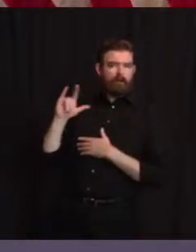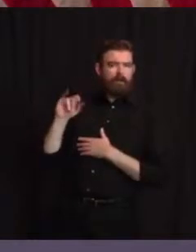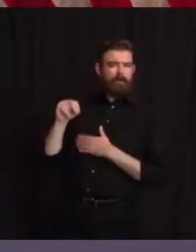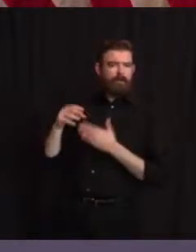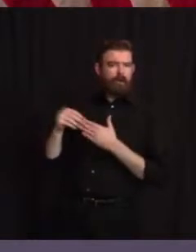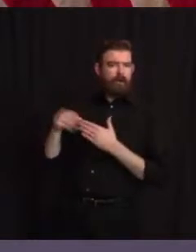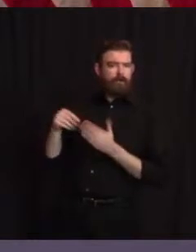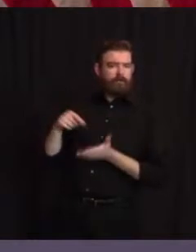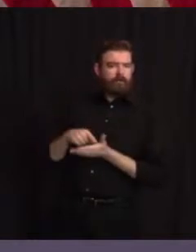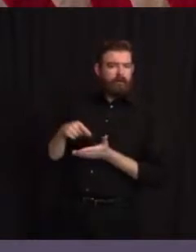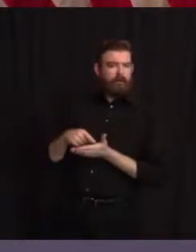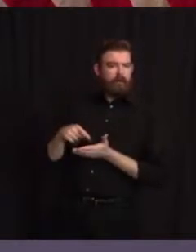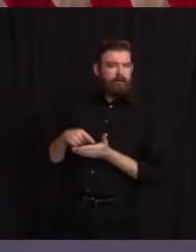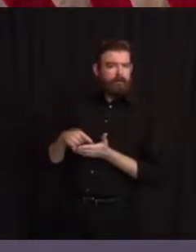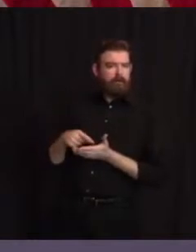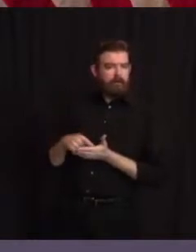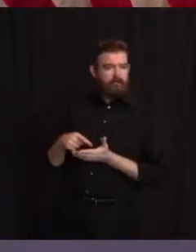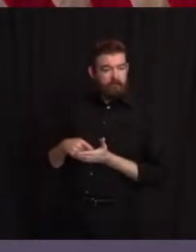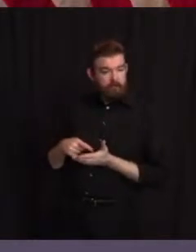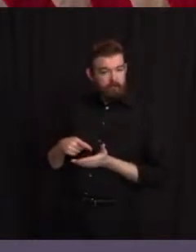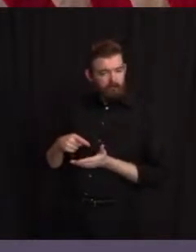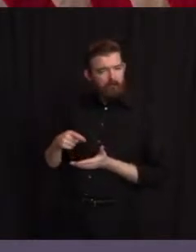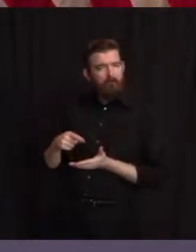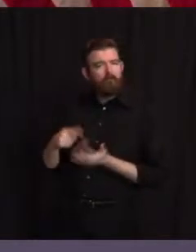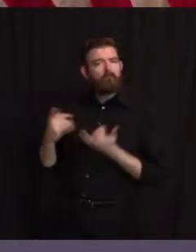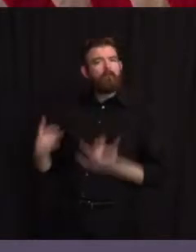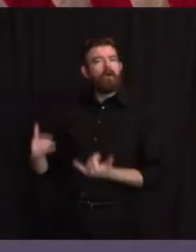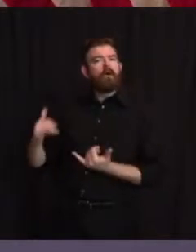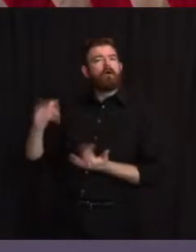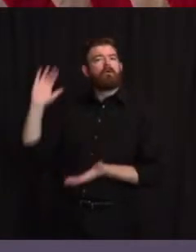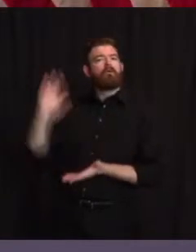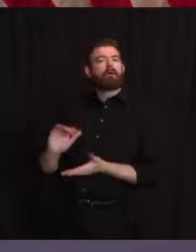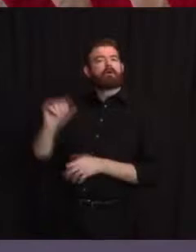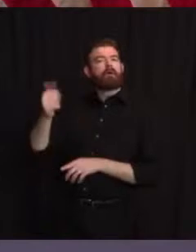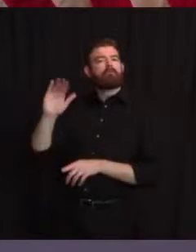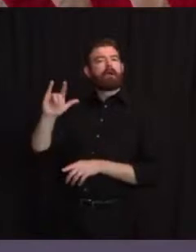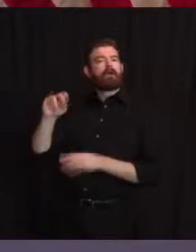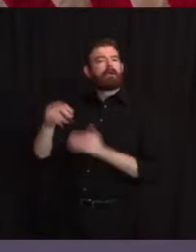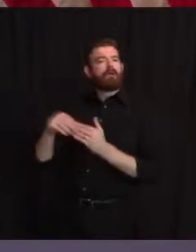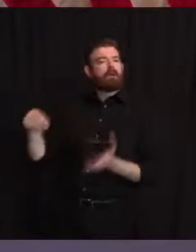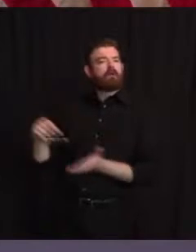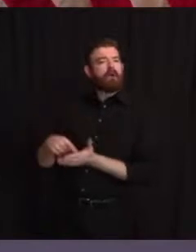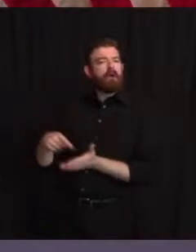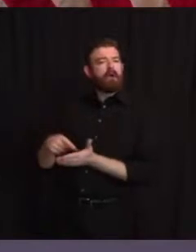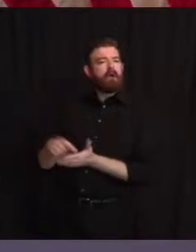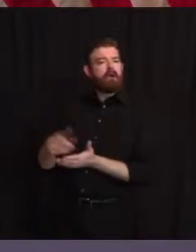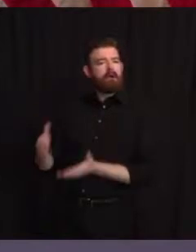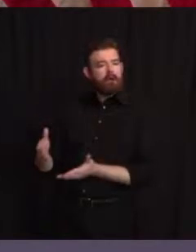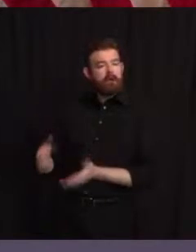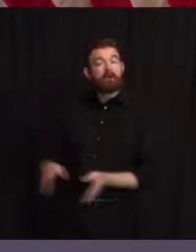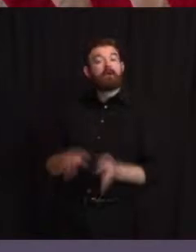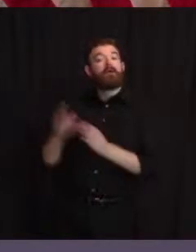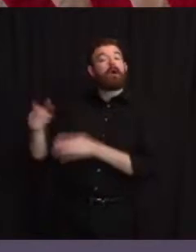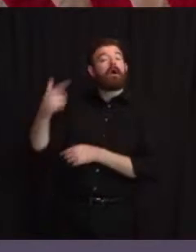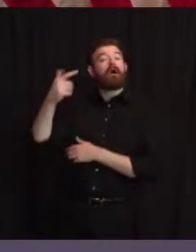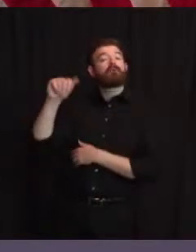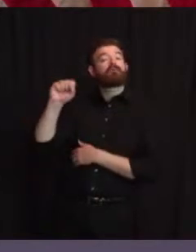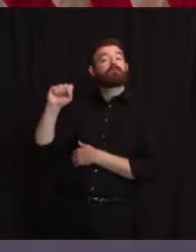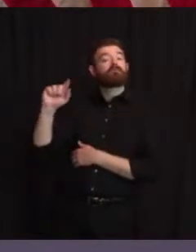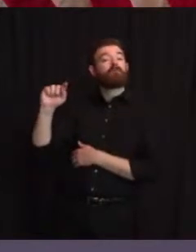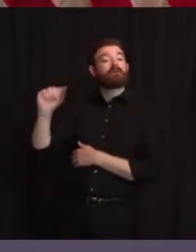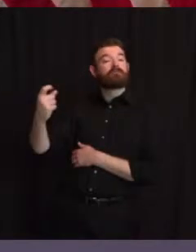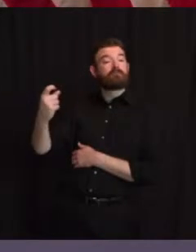drop in the gas tax could mean the rate will have to increase this summer? Say that about the gas tax, sorry? Do you expect that the drop in the gas